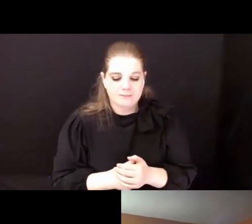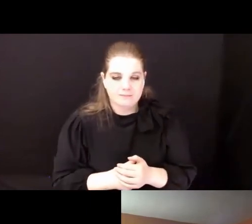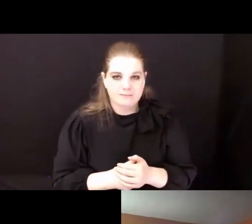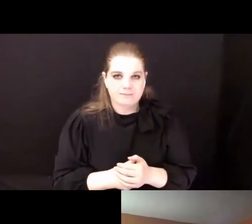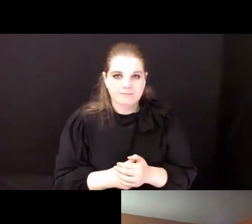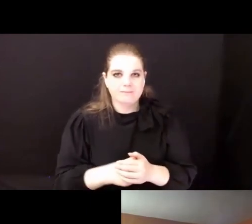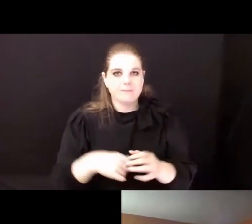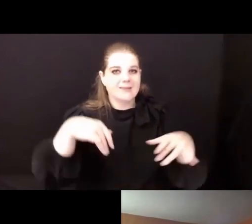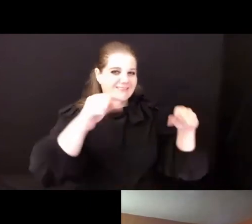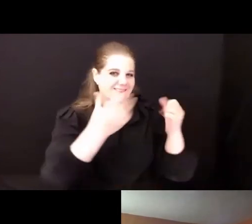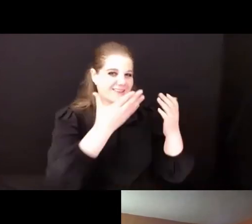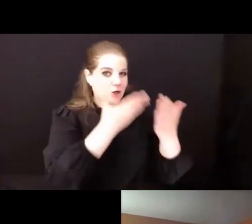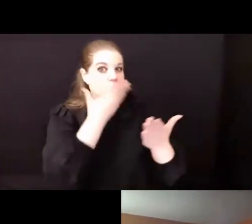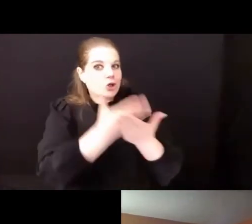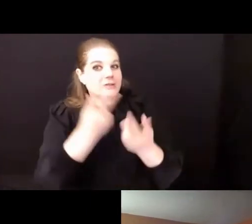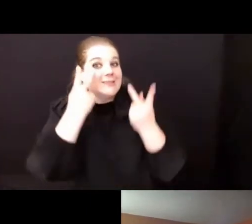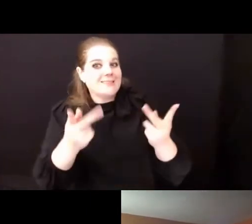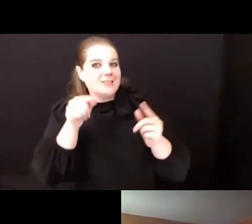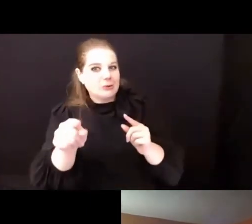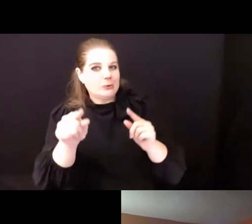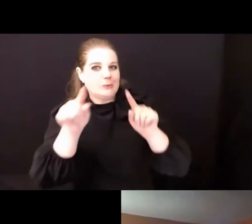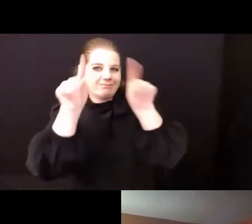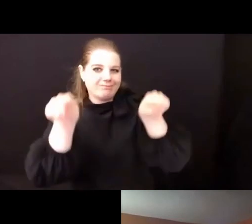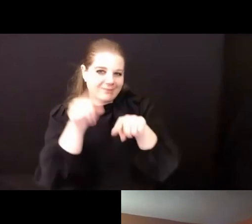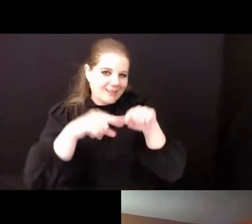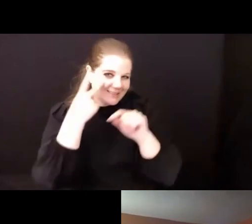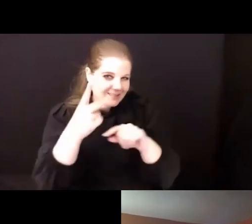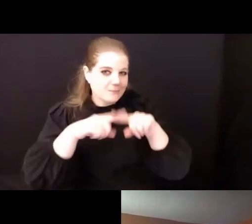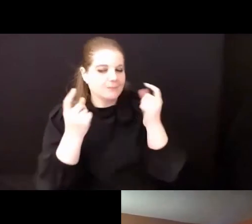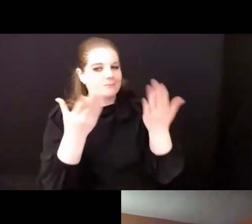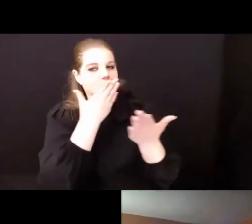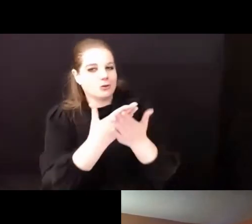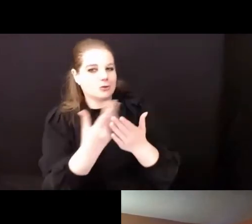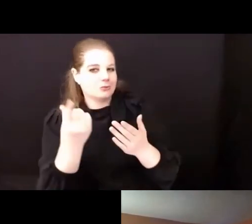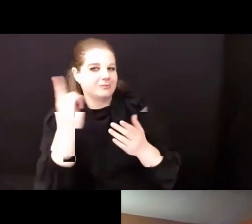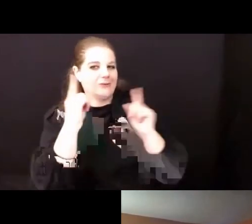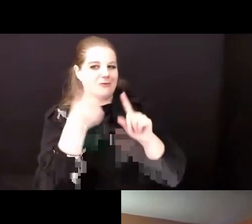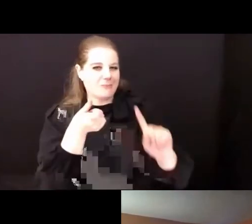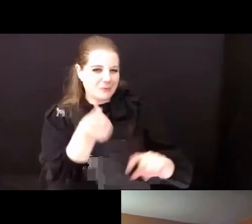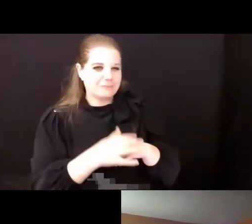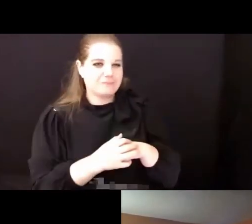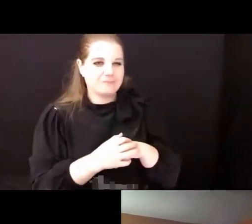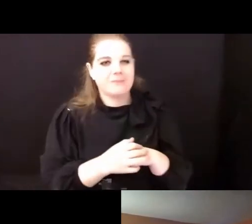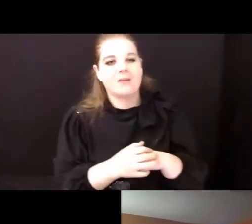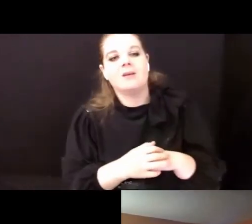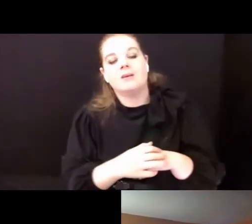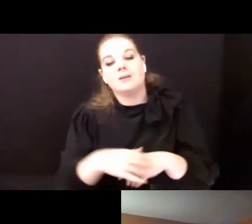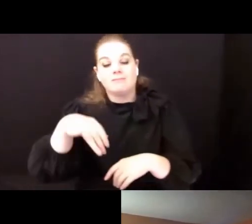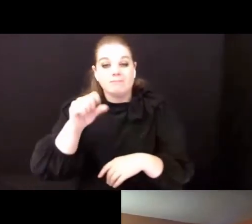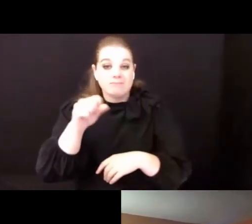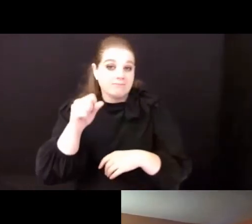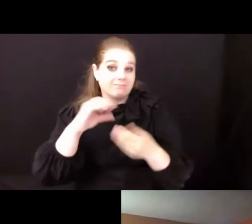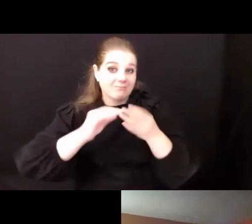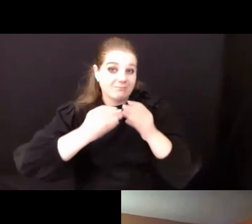even though I don't see you. Good to hear from you. Yeah, the numbers are increasing. However,